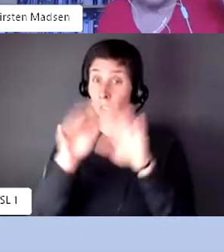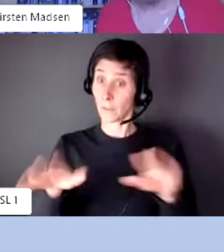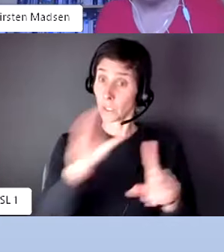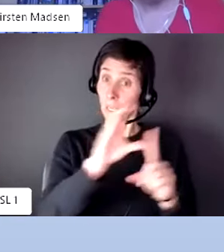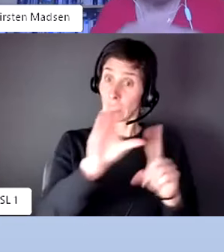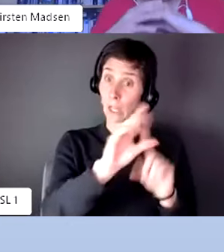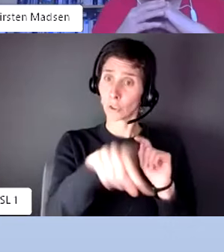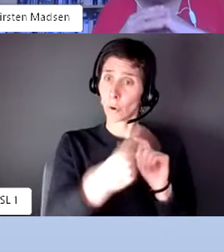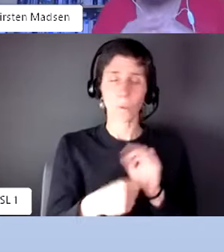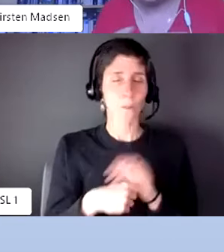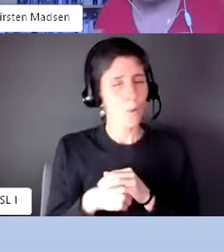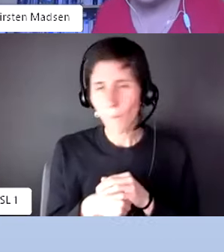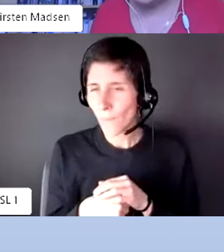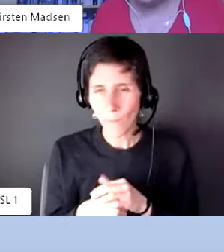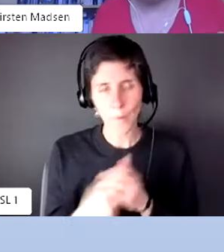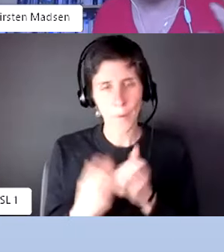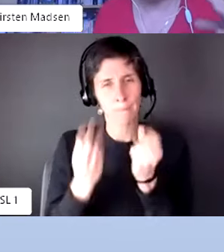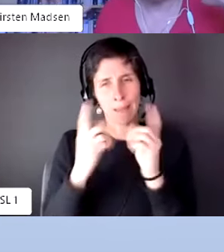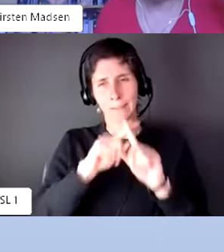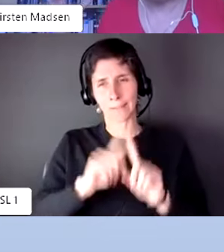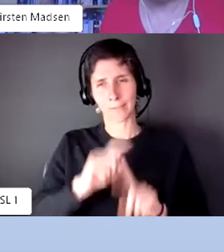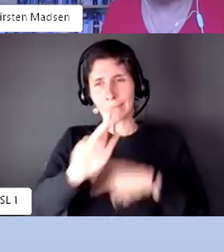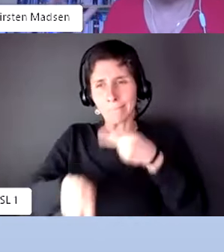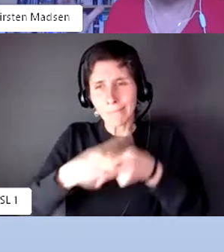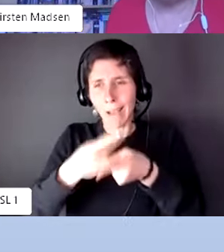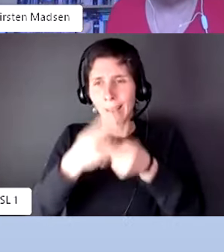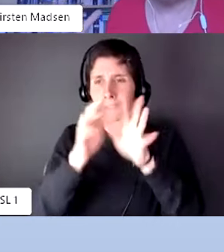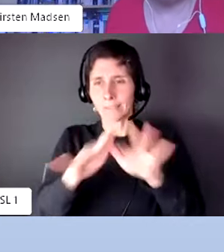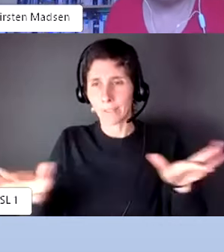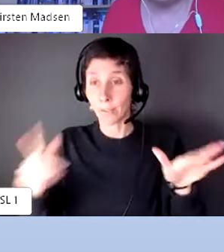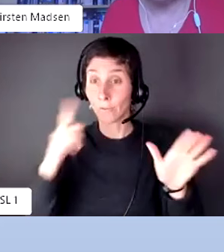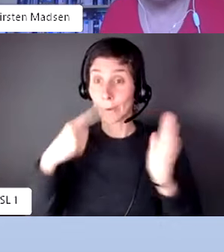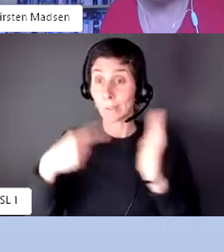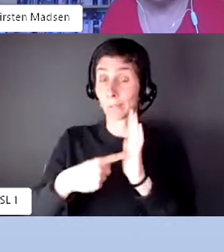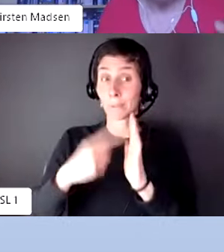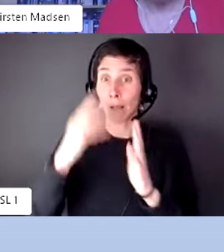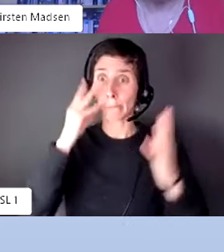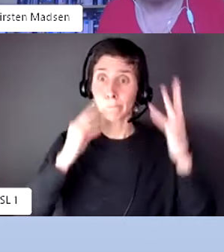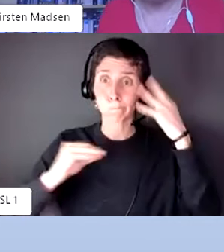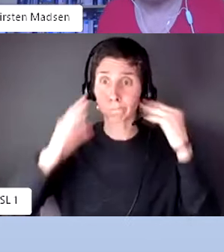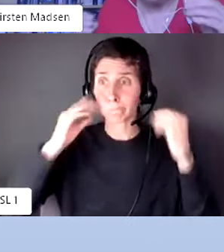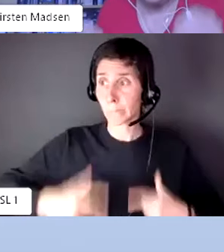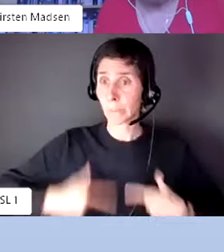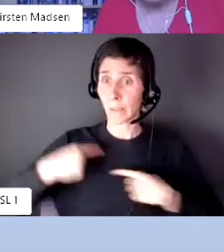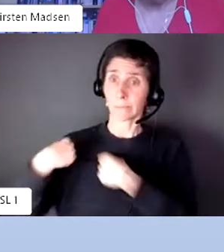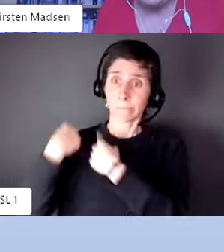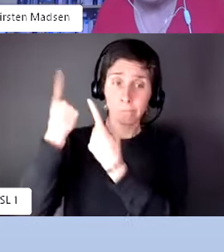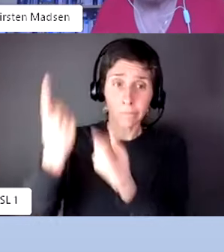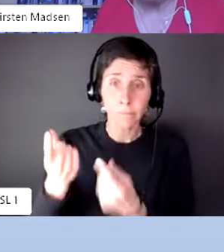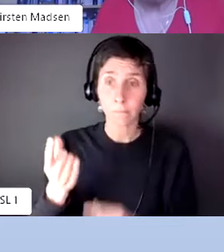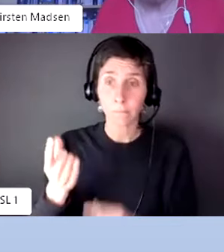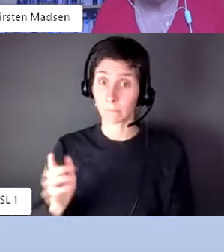I'm talking about a multitude of different things, including life experiences. Also, what they